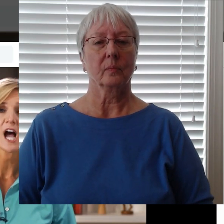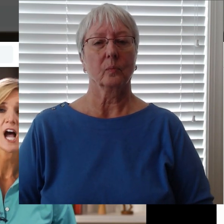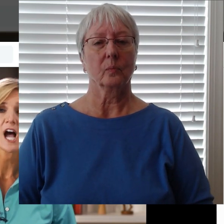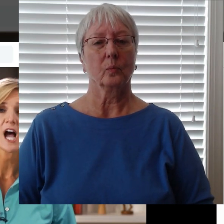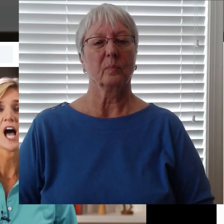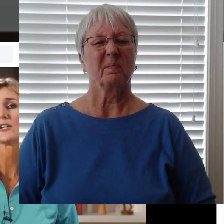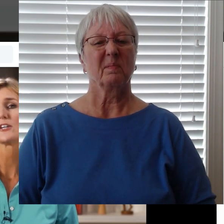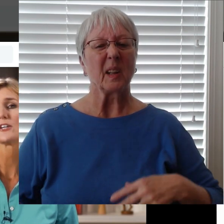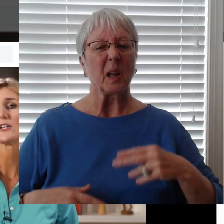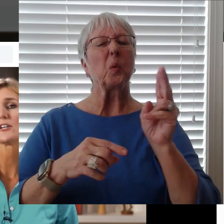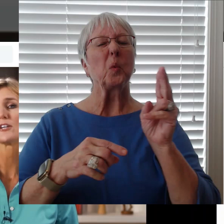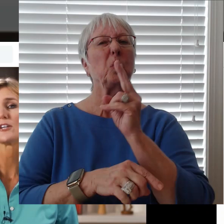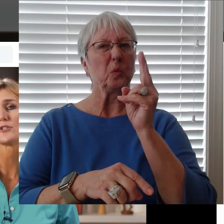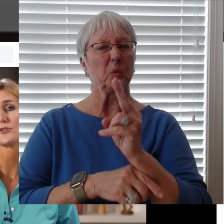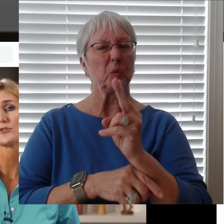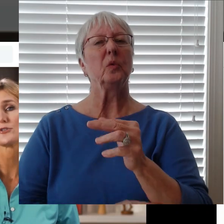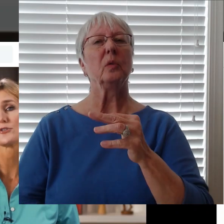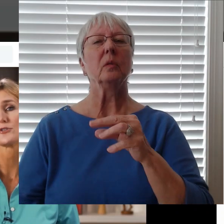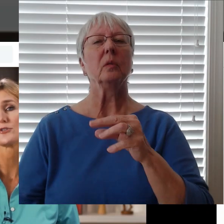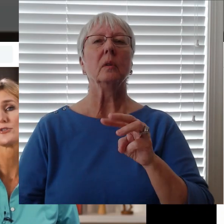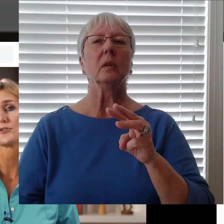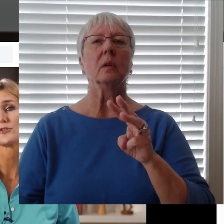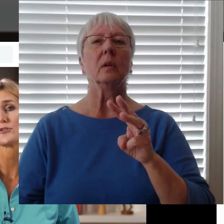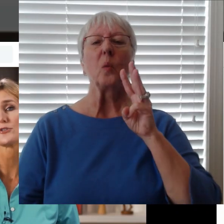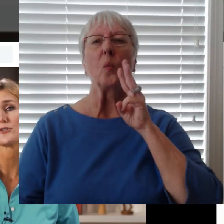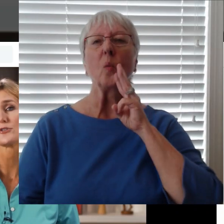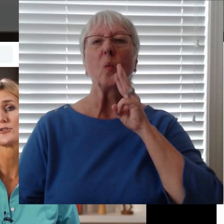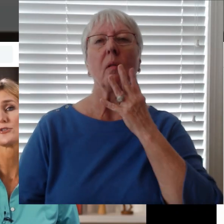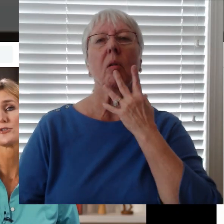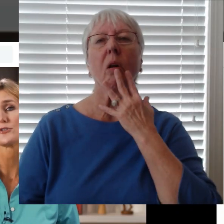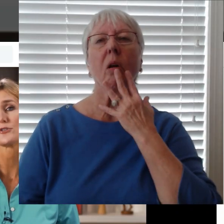I'll use the traditional media of watercolor and show the